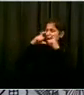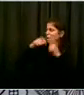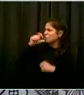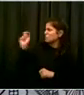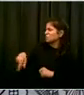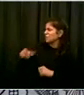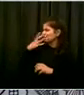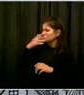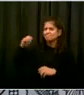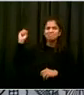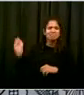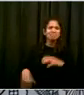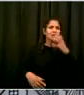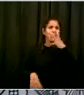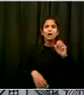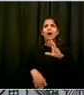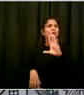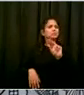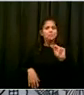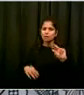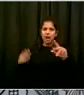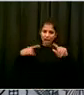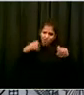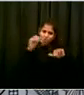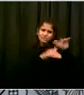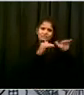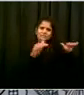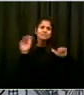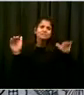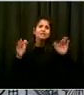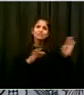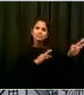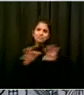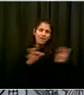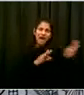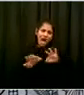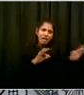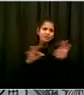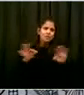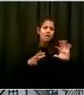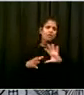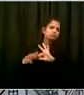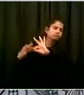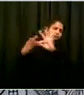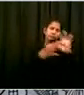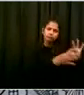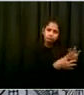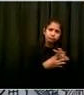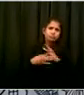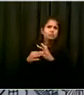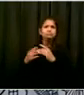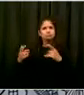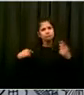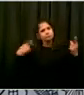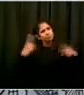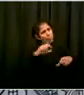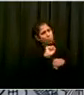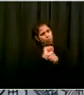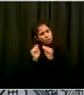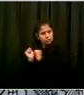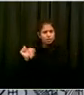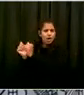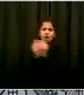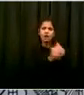this challenge. So I have a lot of faith in the people of New York City. I have a lot of faith that the great majority, the vast majority